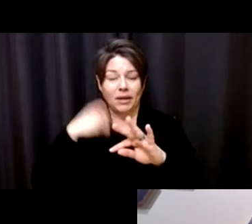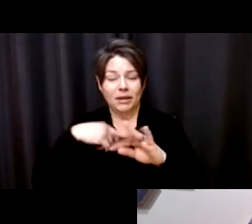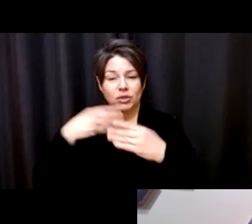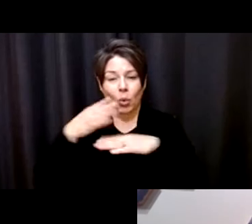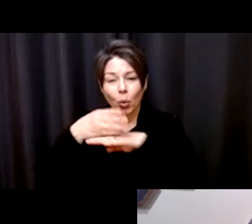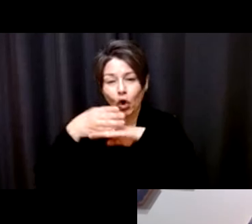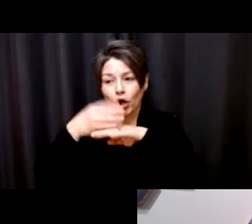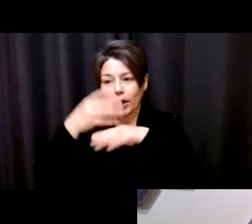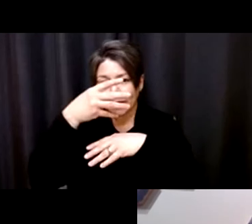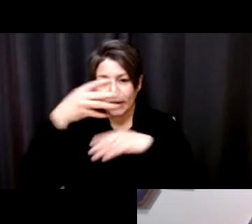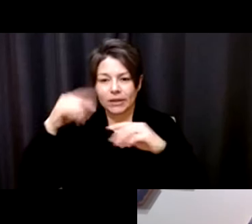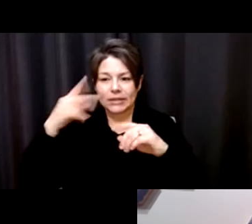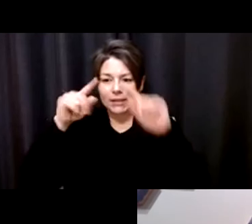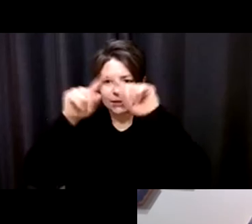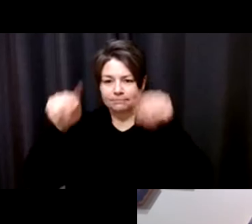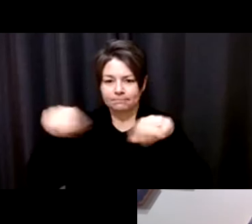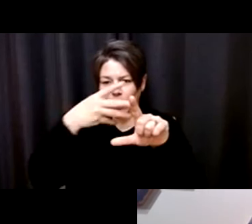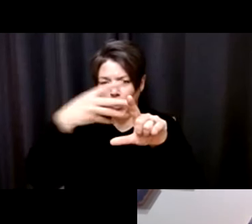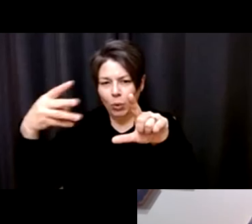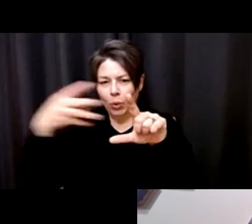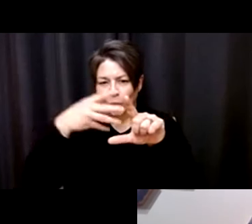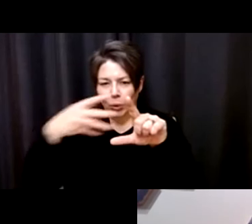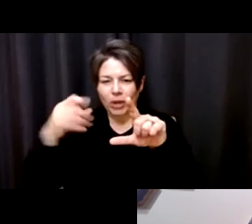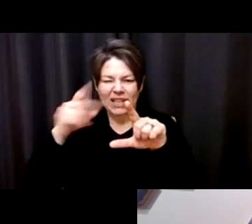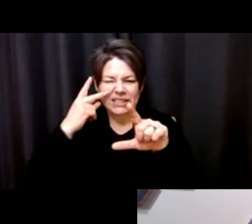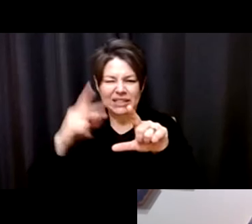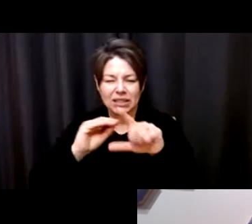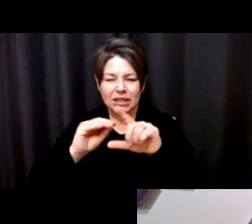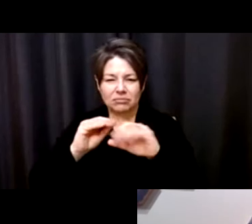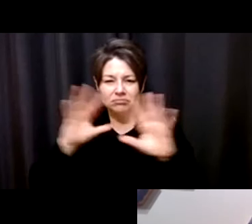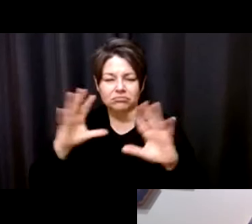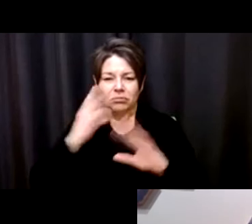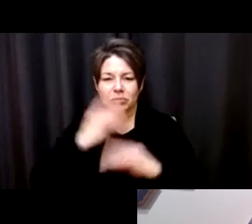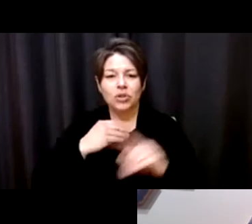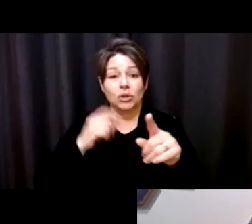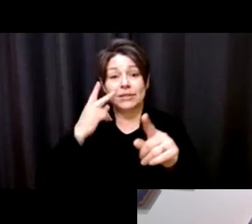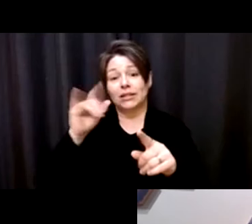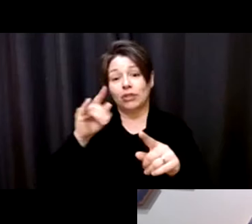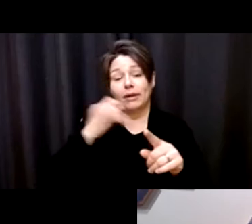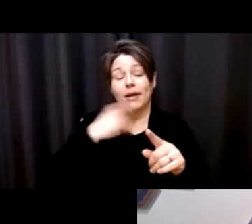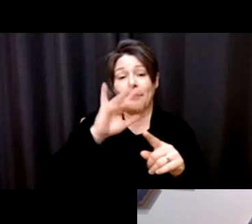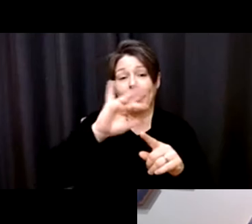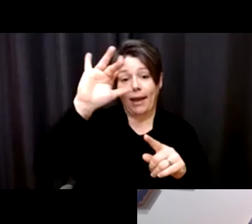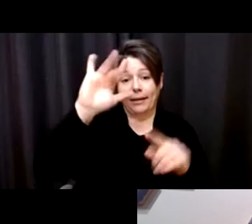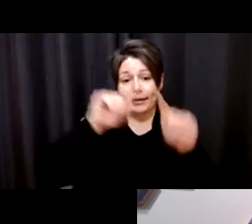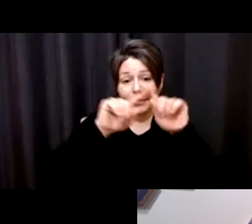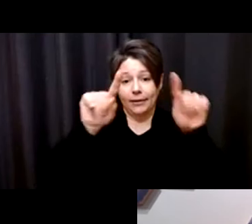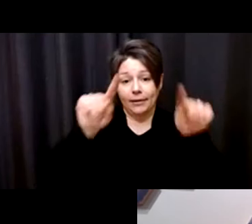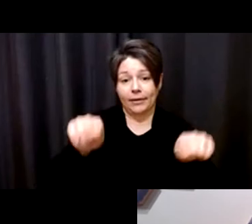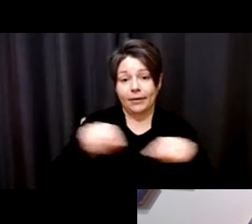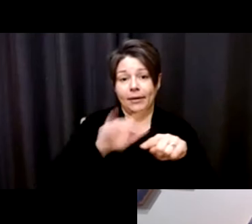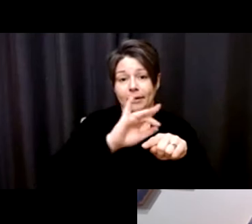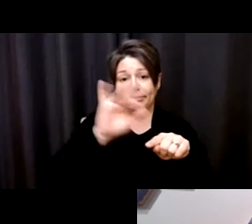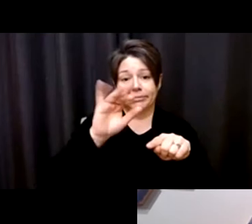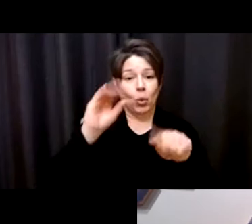wood would make a big difference. So you can see where Janie is right now. There's some blank ones that are